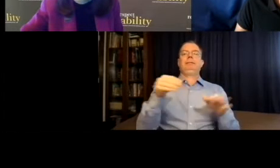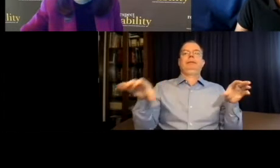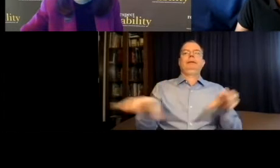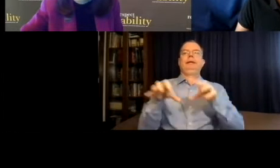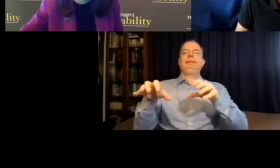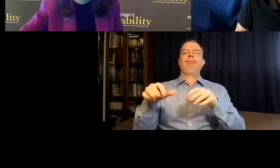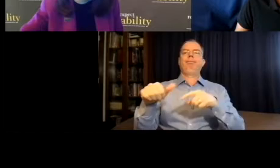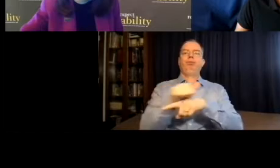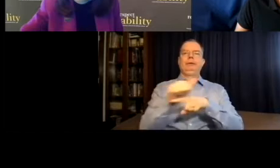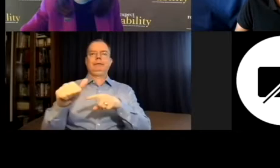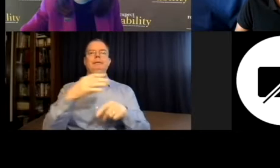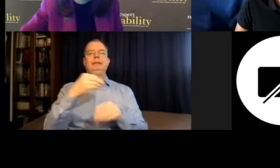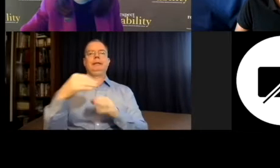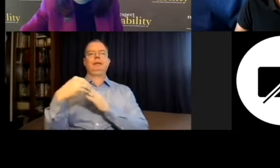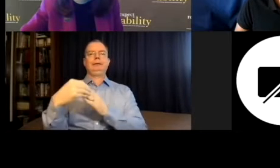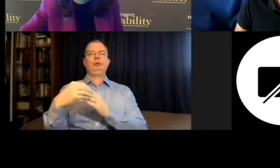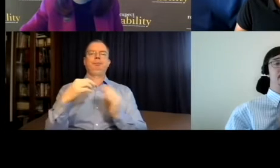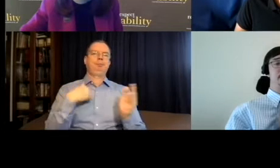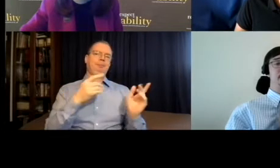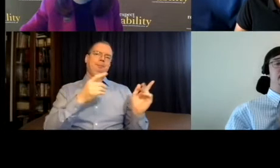So I'm going to turn it over to Randall